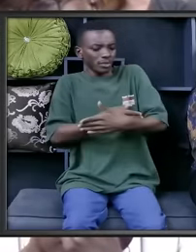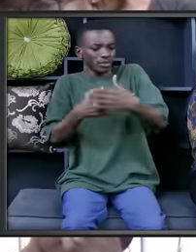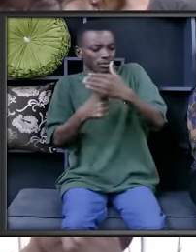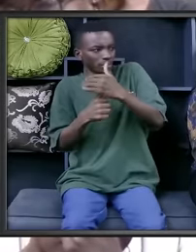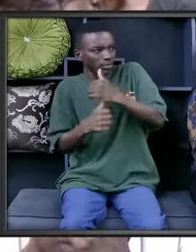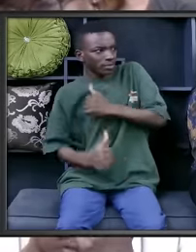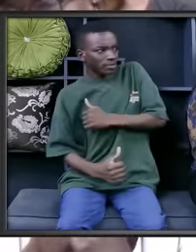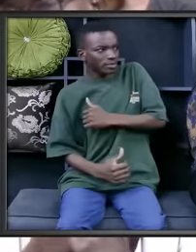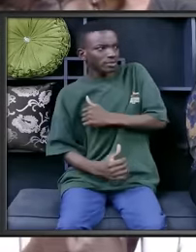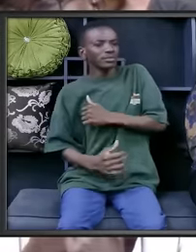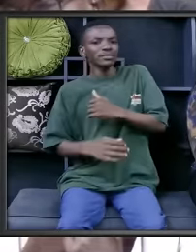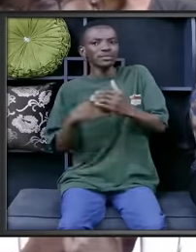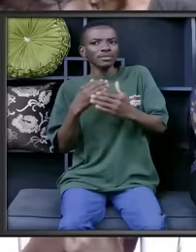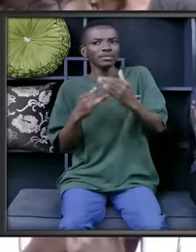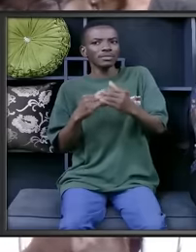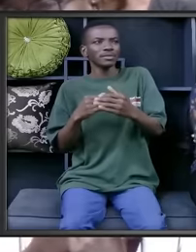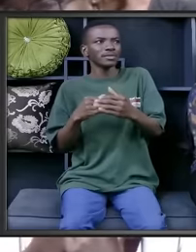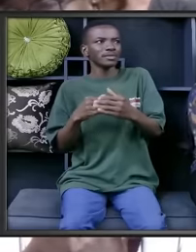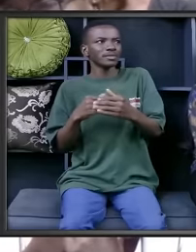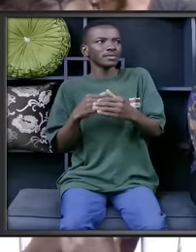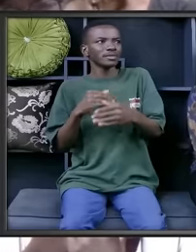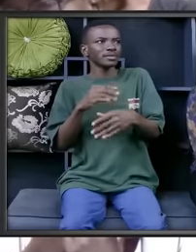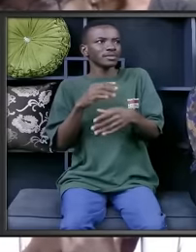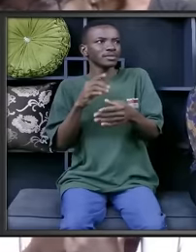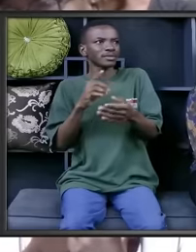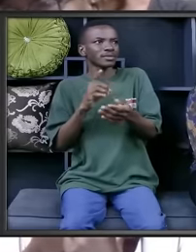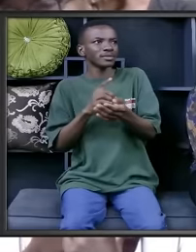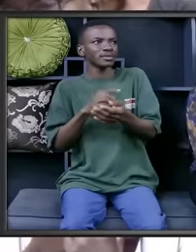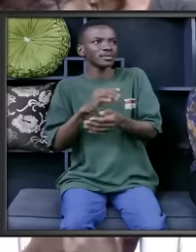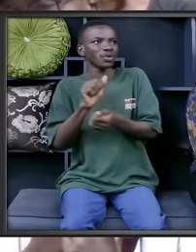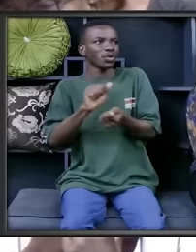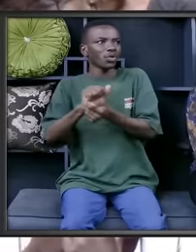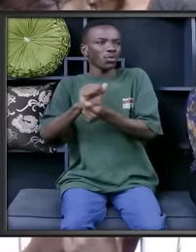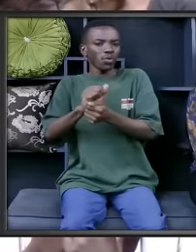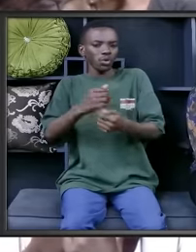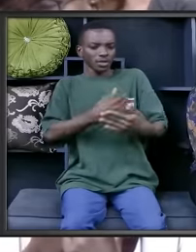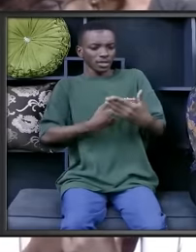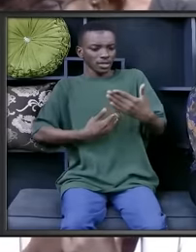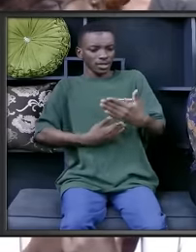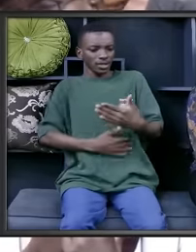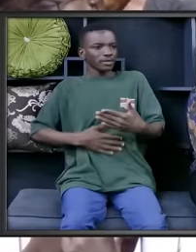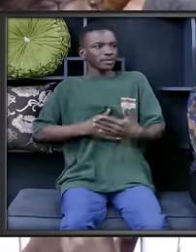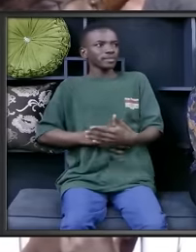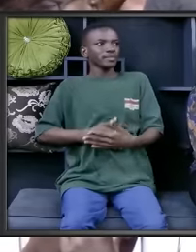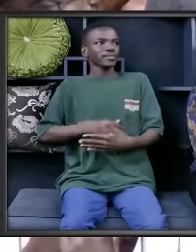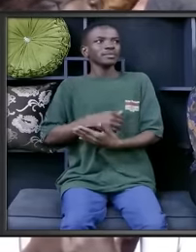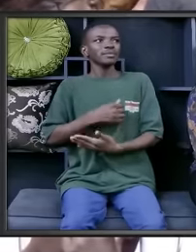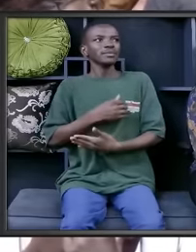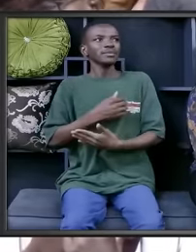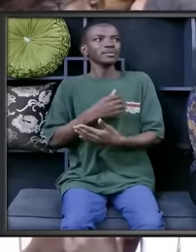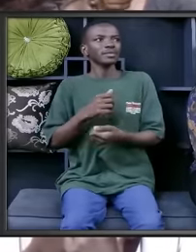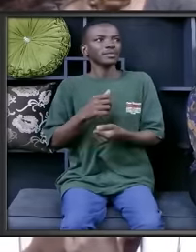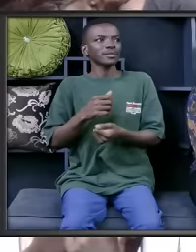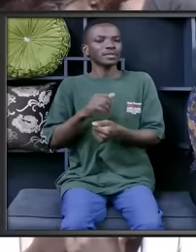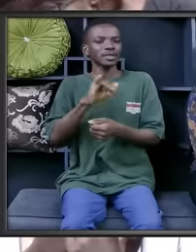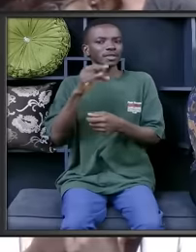for FMC abakliki. Now I wash my womb. Come come out the this. Now doctors on. Now I be